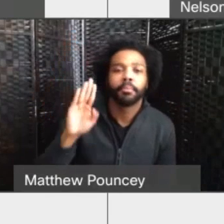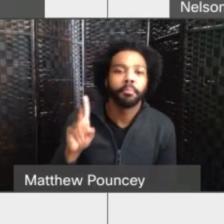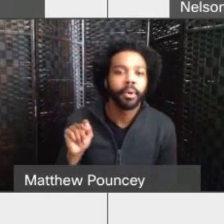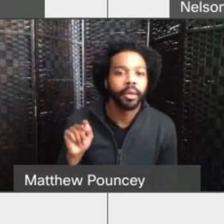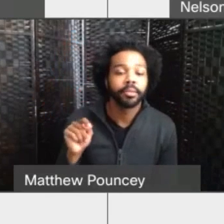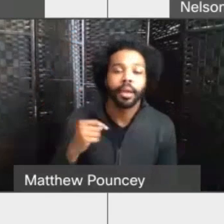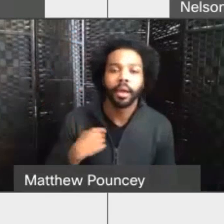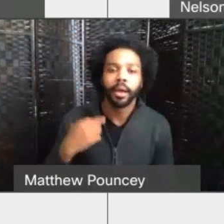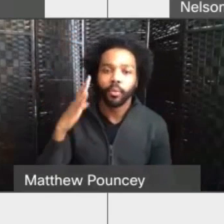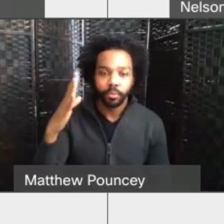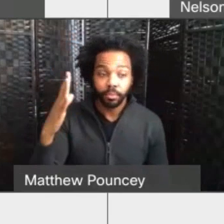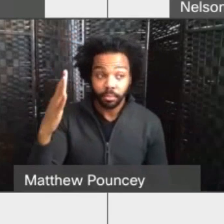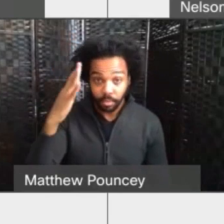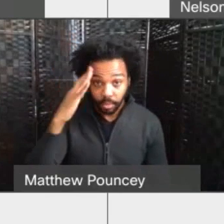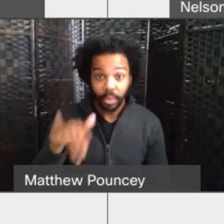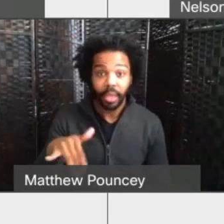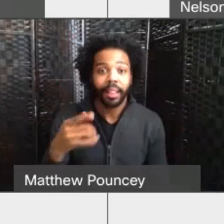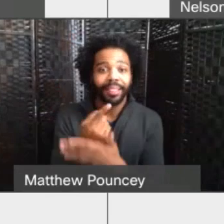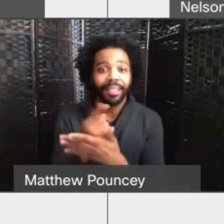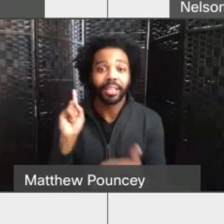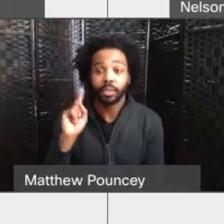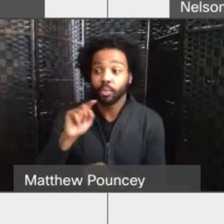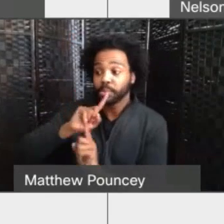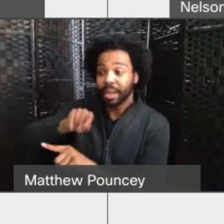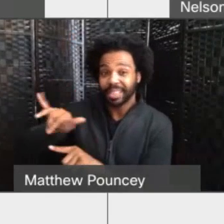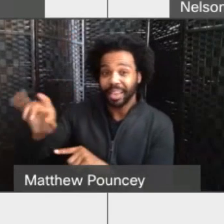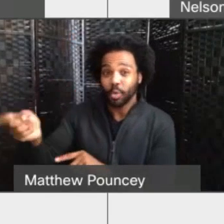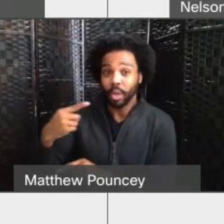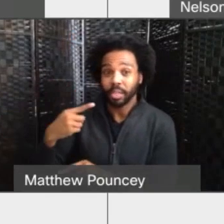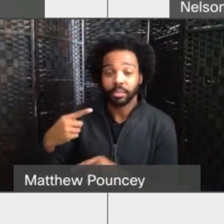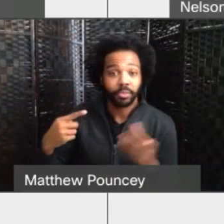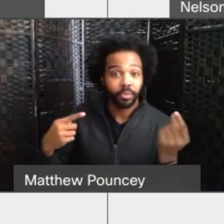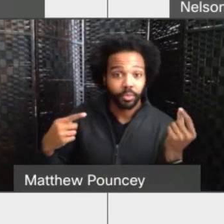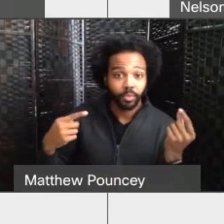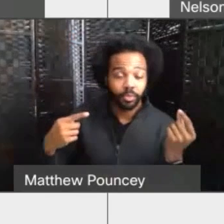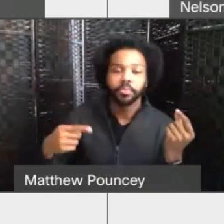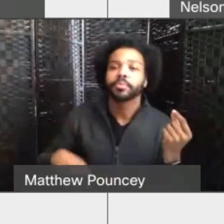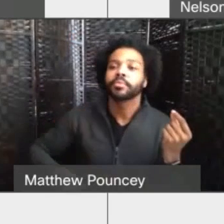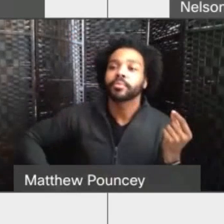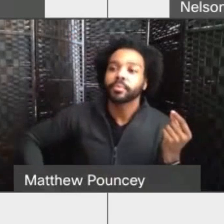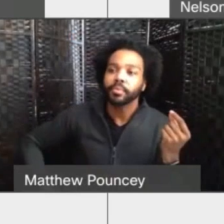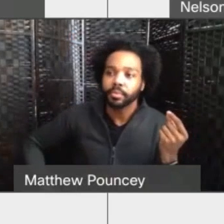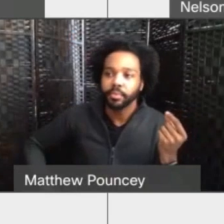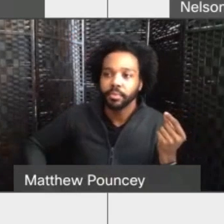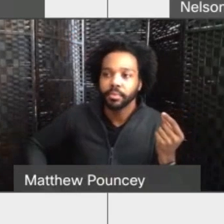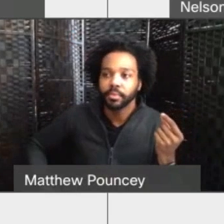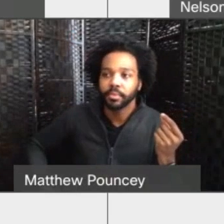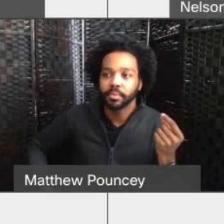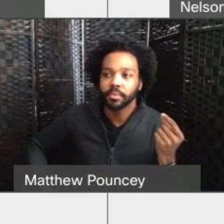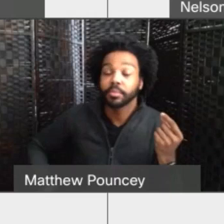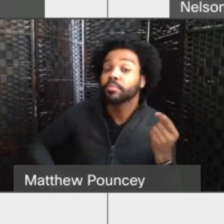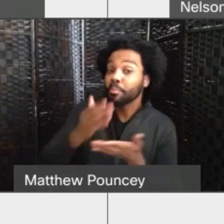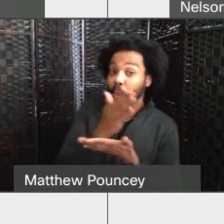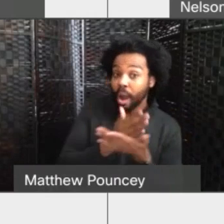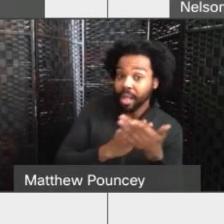I do know that last week the response to that question was that it was partly that